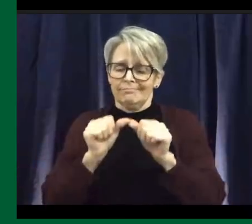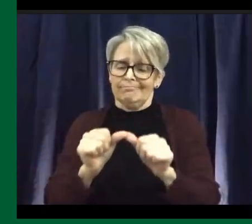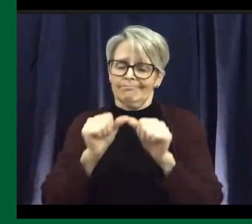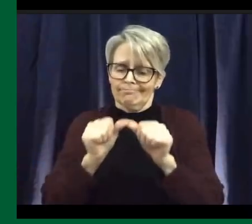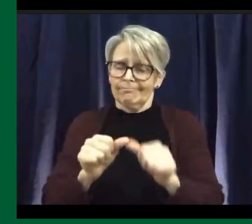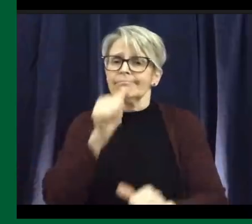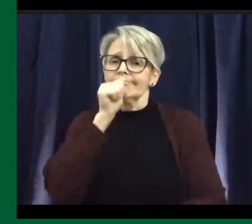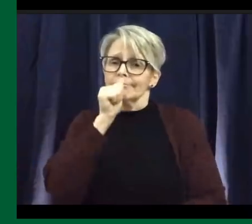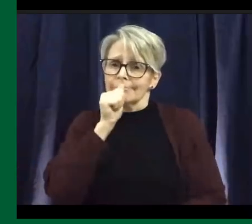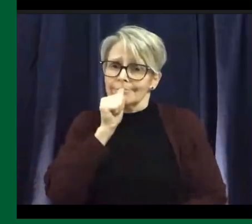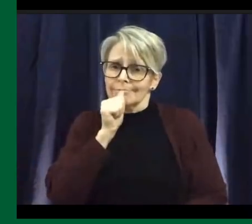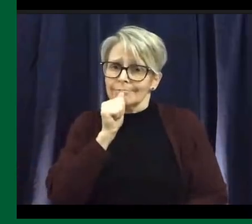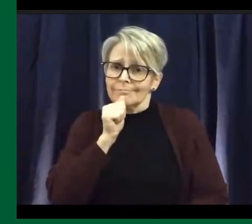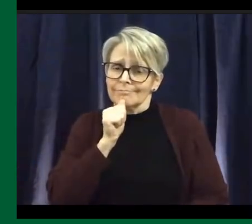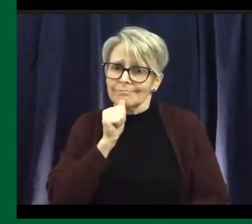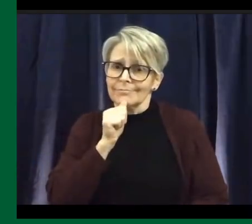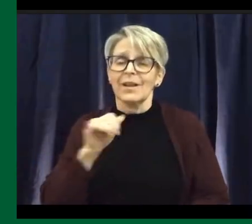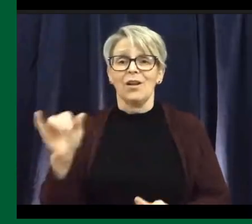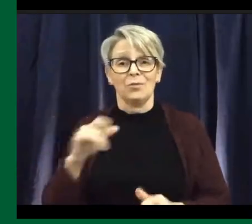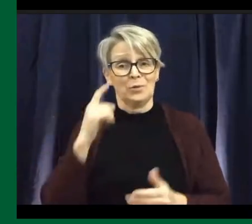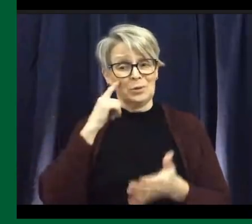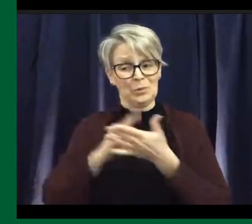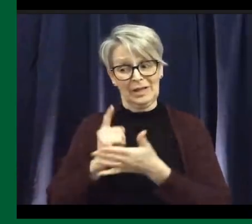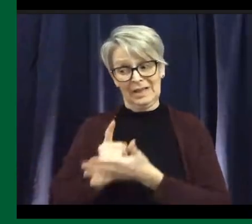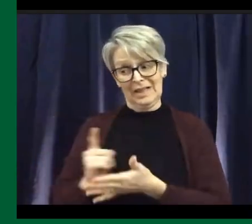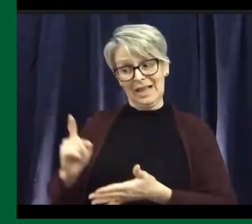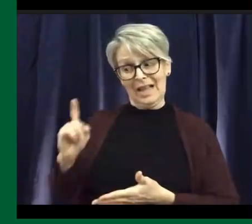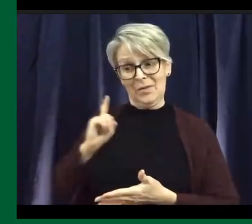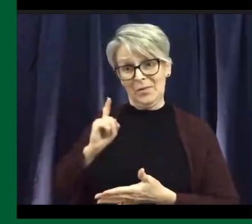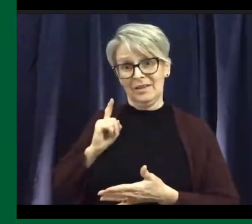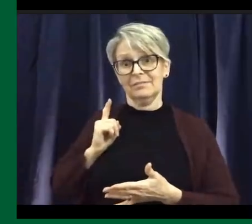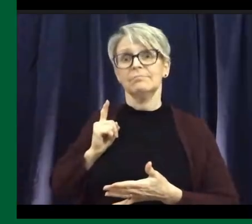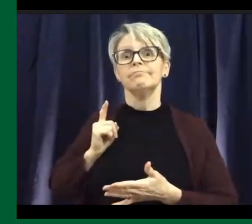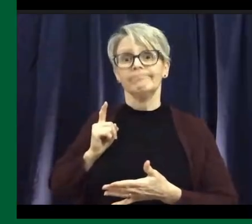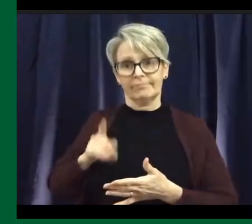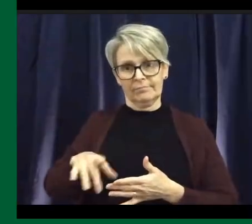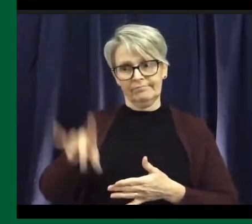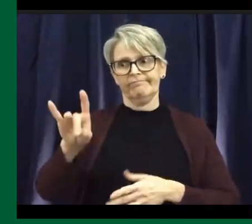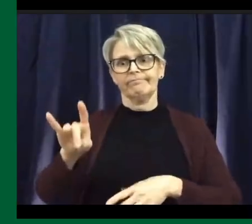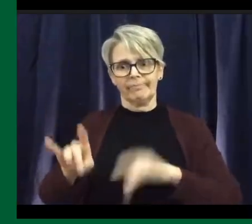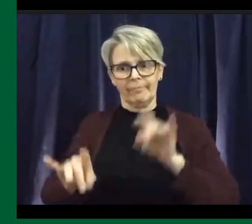have also seen over the last week that we have found increased